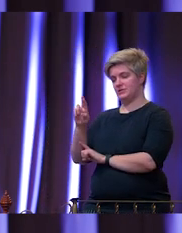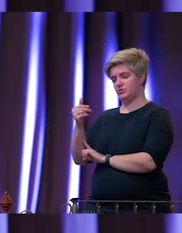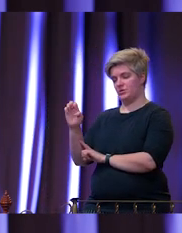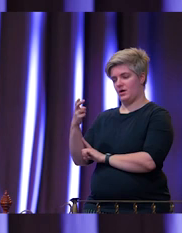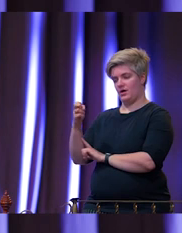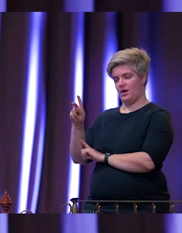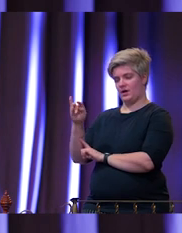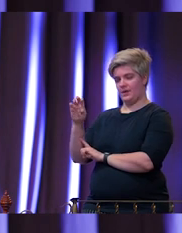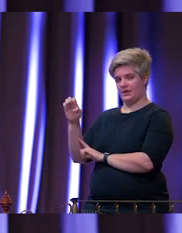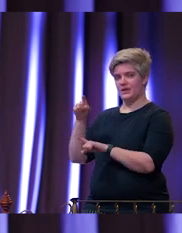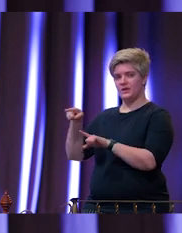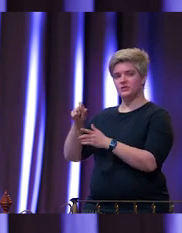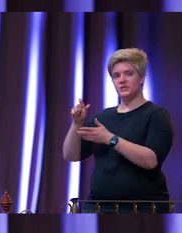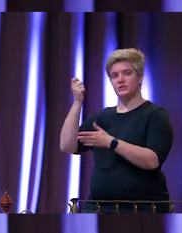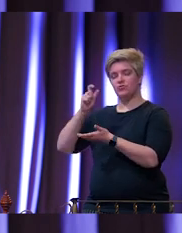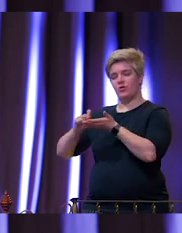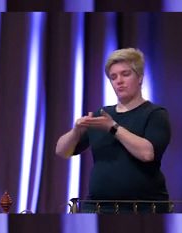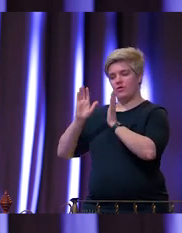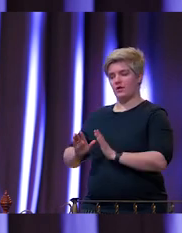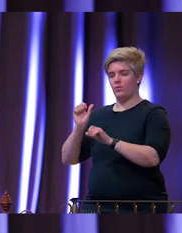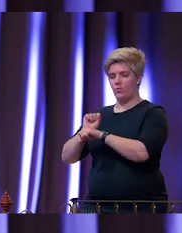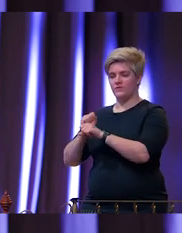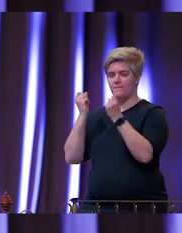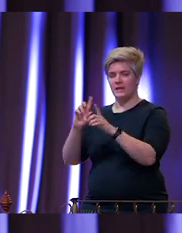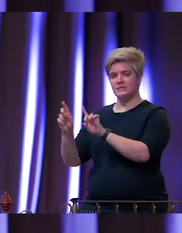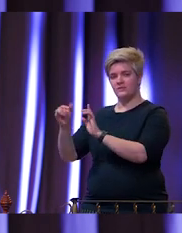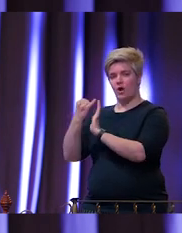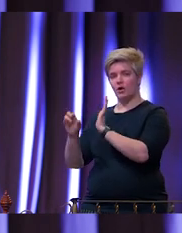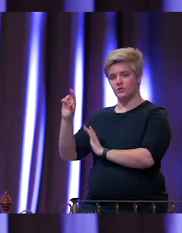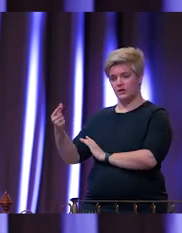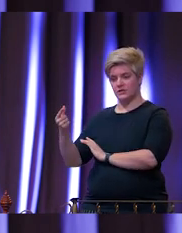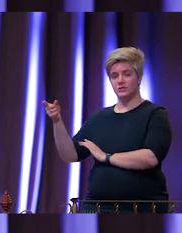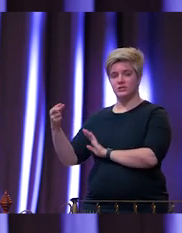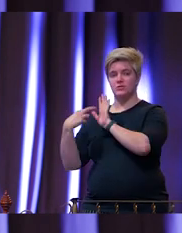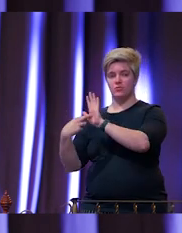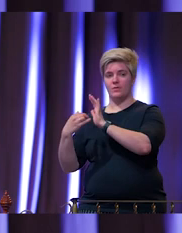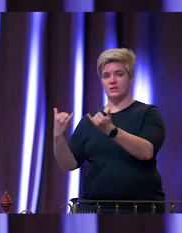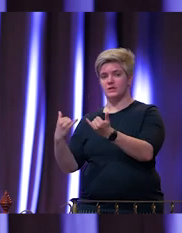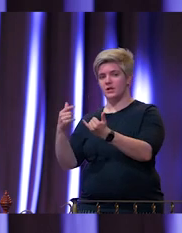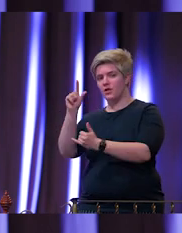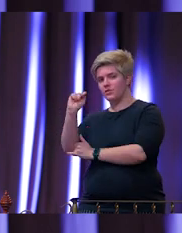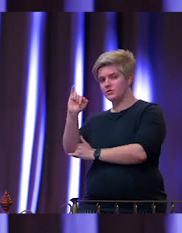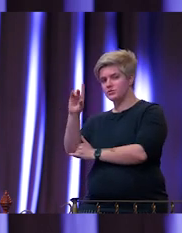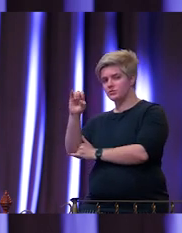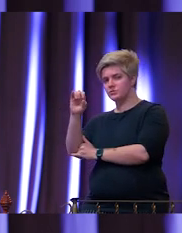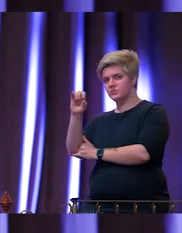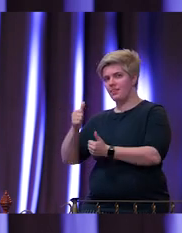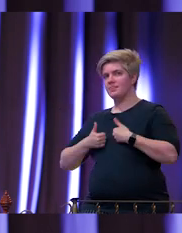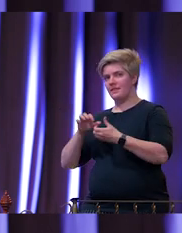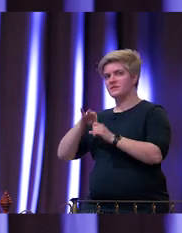writer working for many arts organizations in Chicago, but she's here today on behalf of MacArthur-Driehaus grantee Live the Spirit